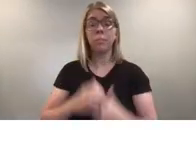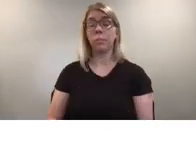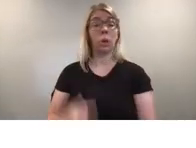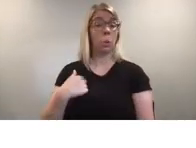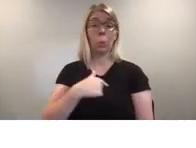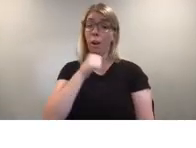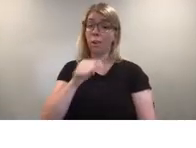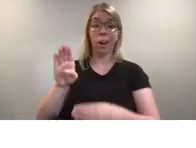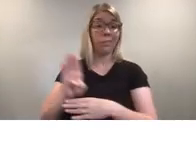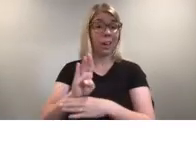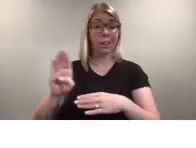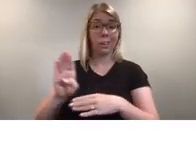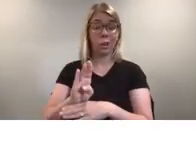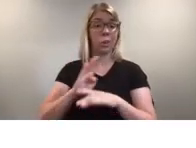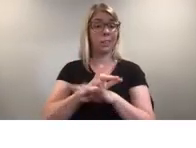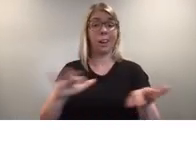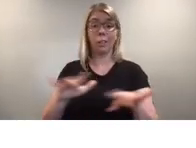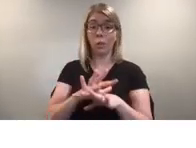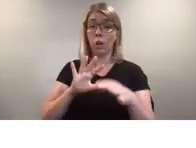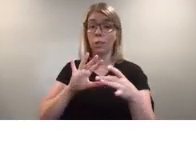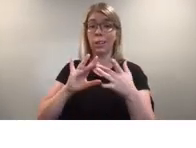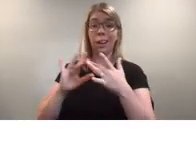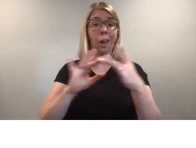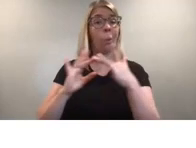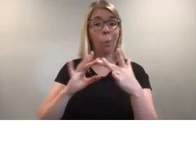are a diverse network of higher ed institutions working